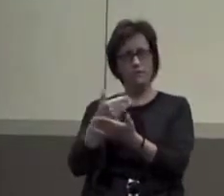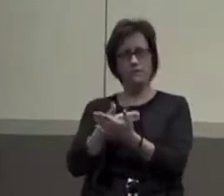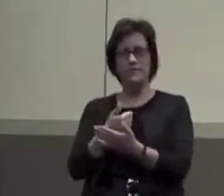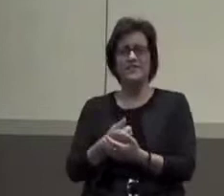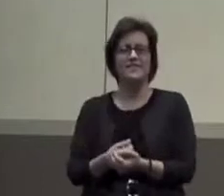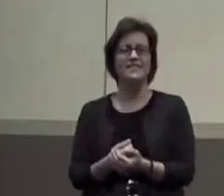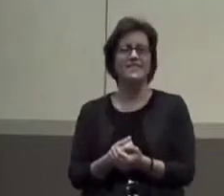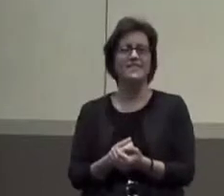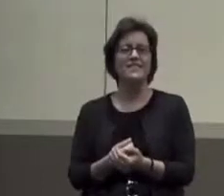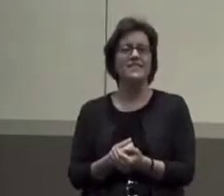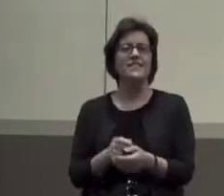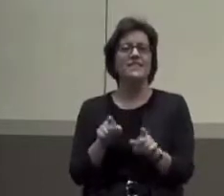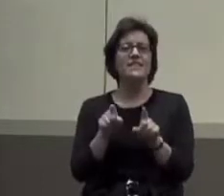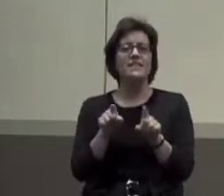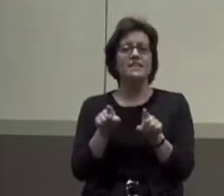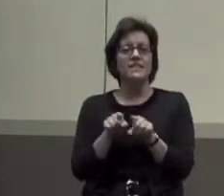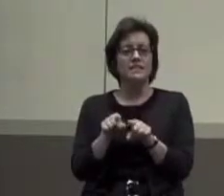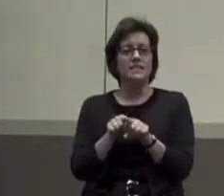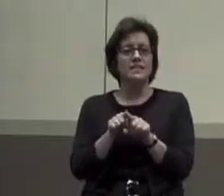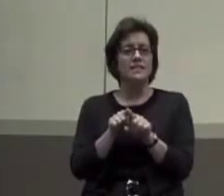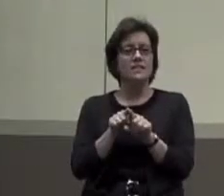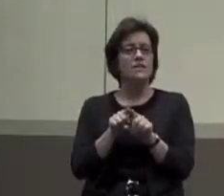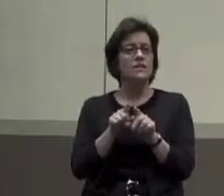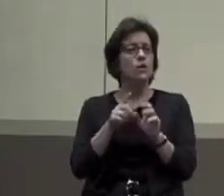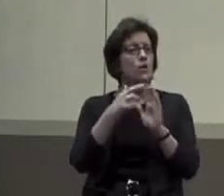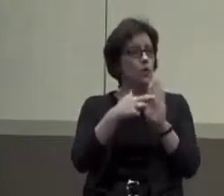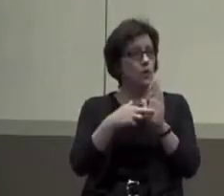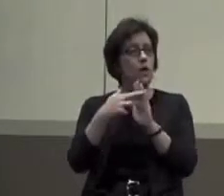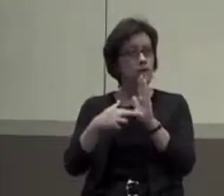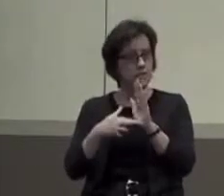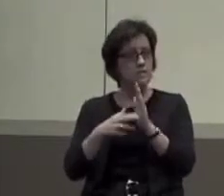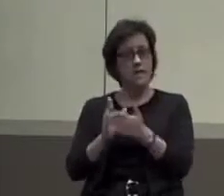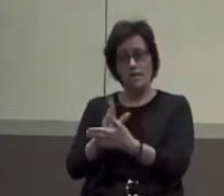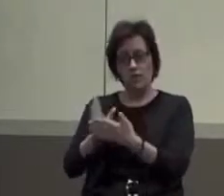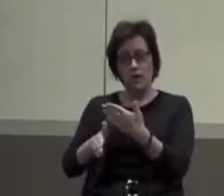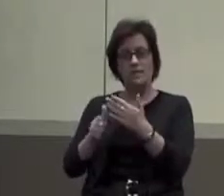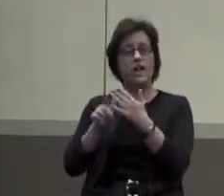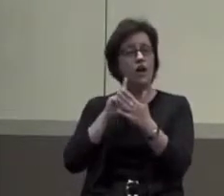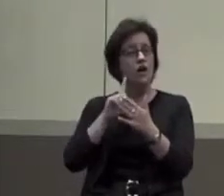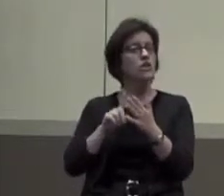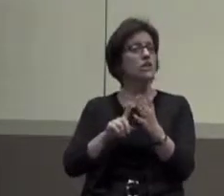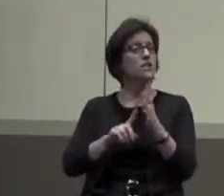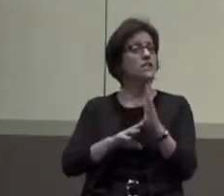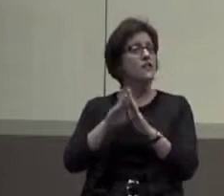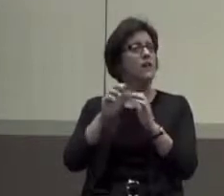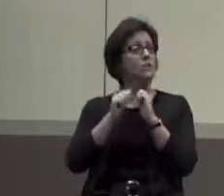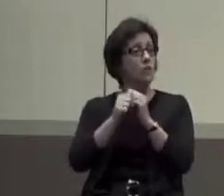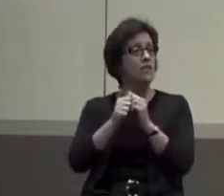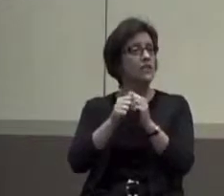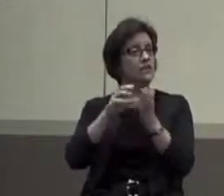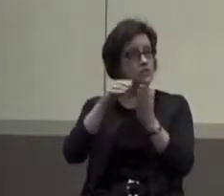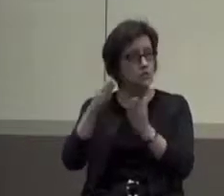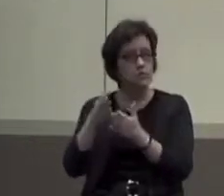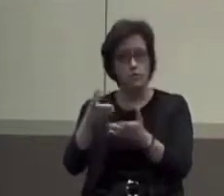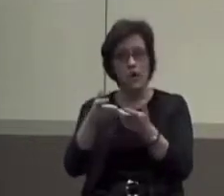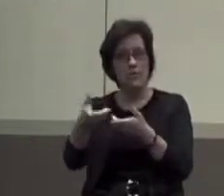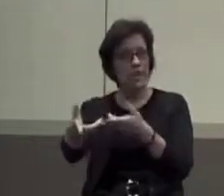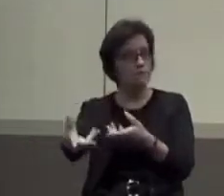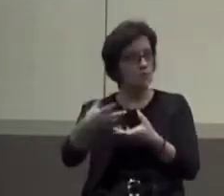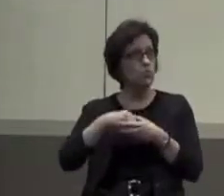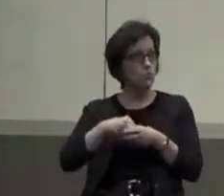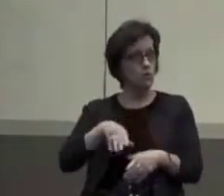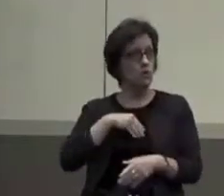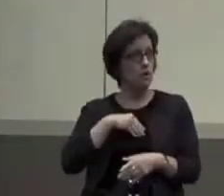As with rules, the consequences are best developed with the students because you want the students to buy in. You really want them to